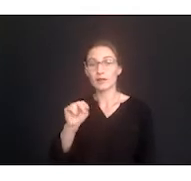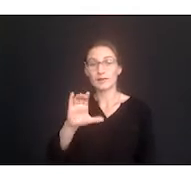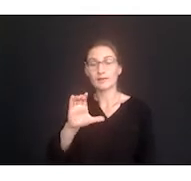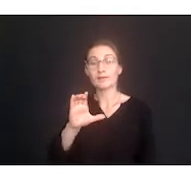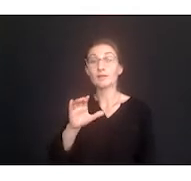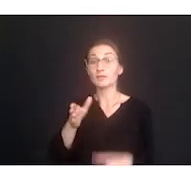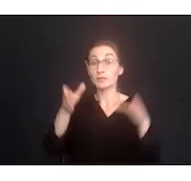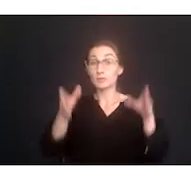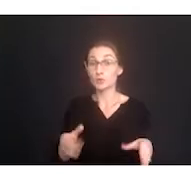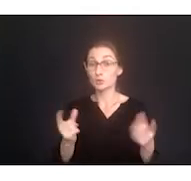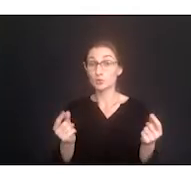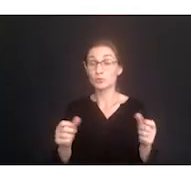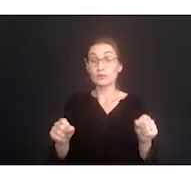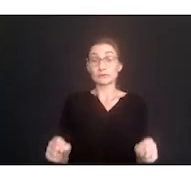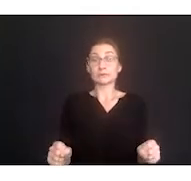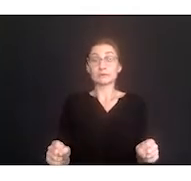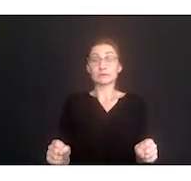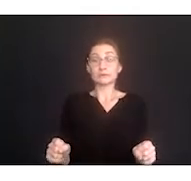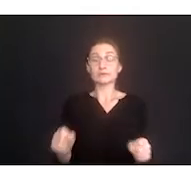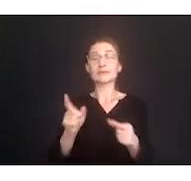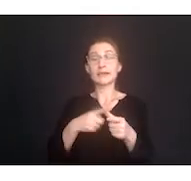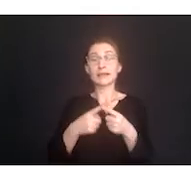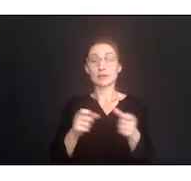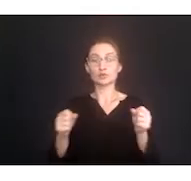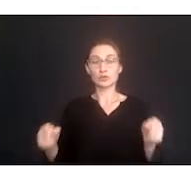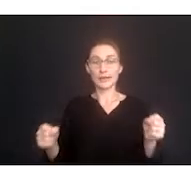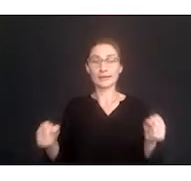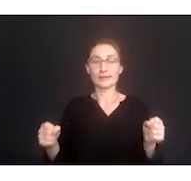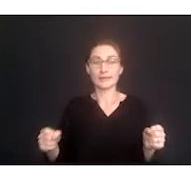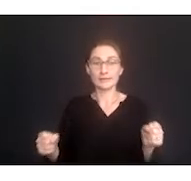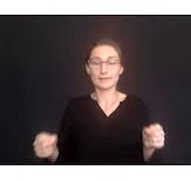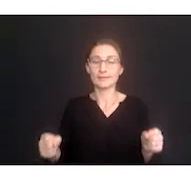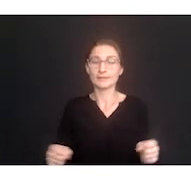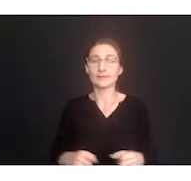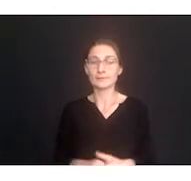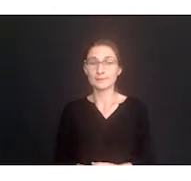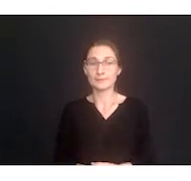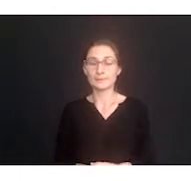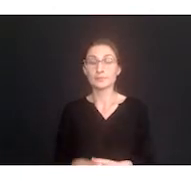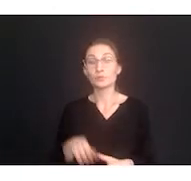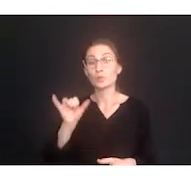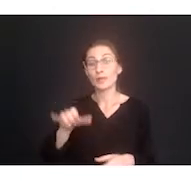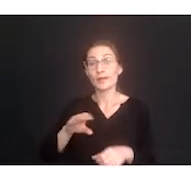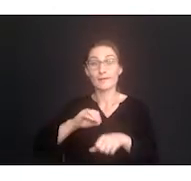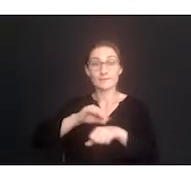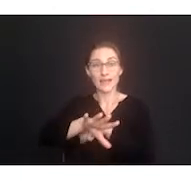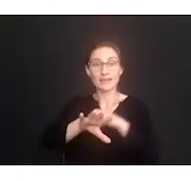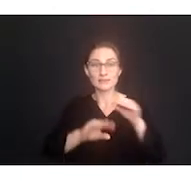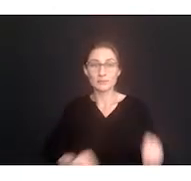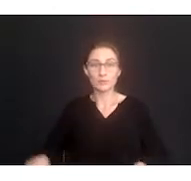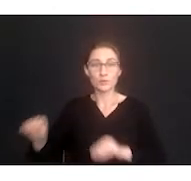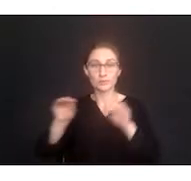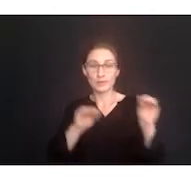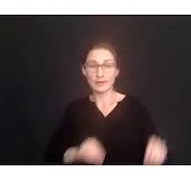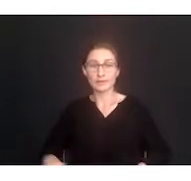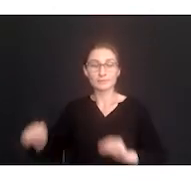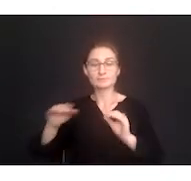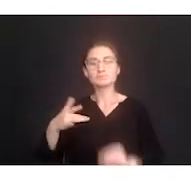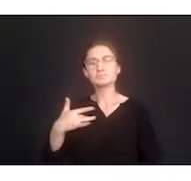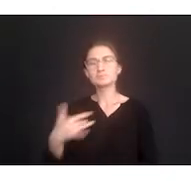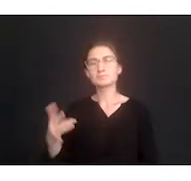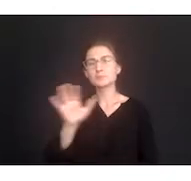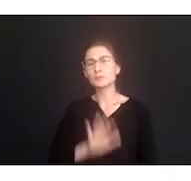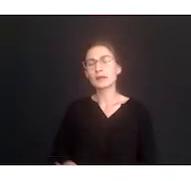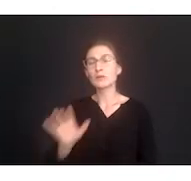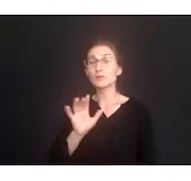gets very rigid, and then they start to shake or they start to convulse. So this one affects movement. This is a type of seizure that usually